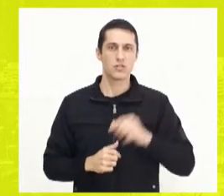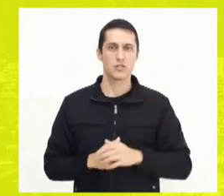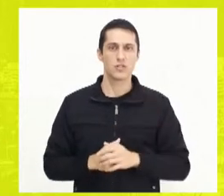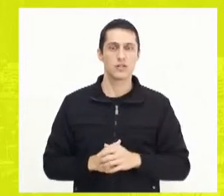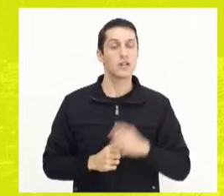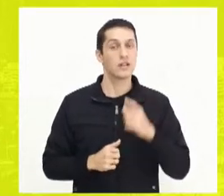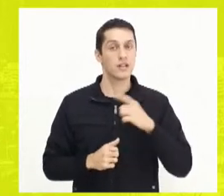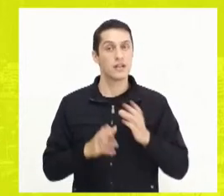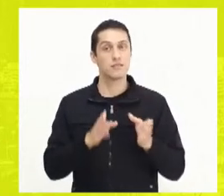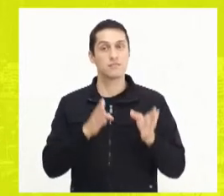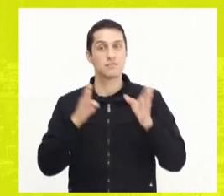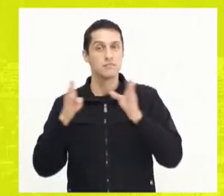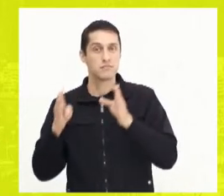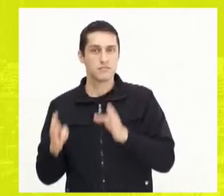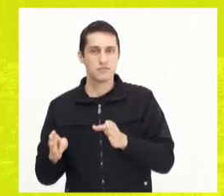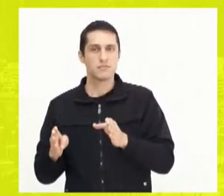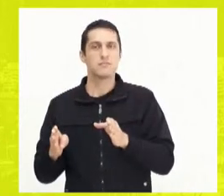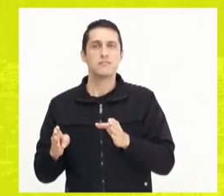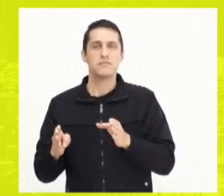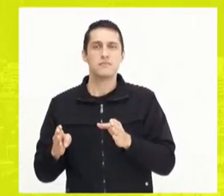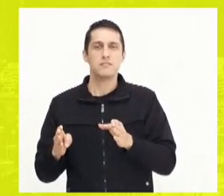on the one hand